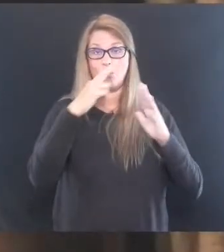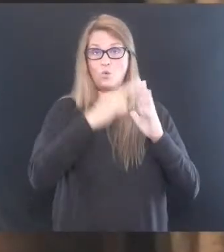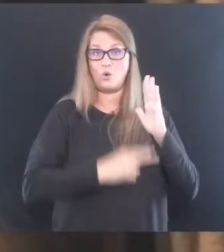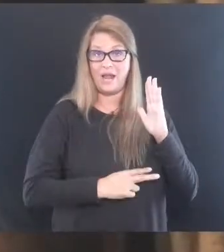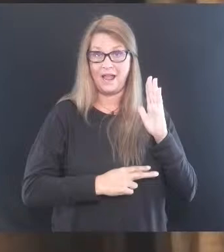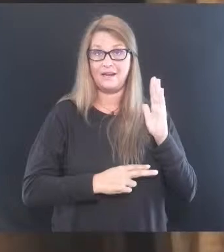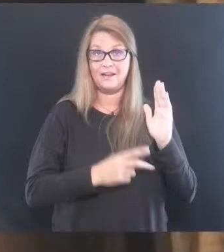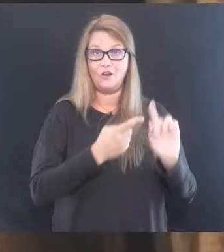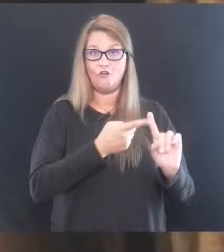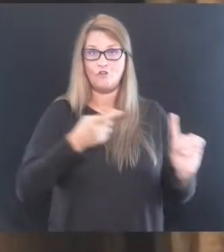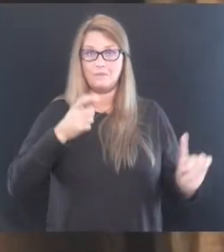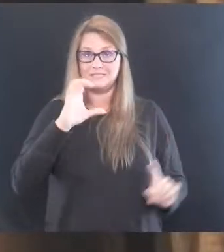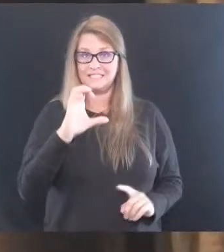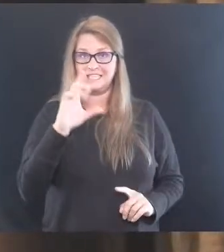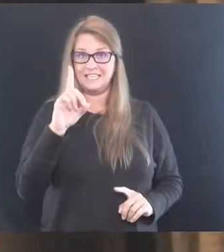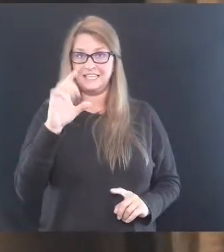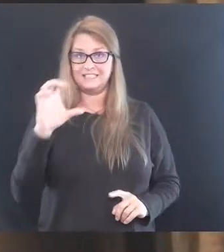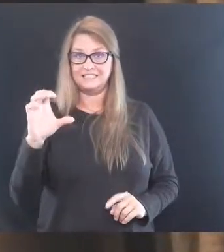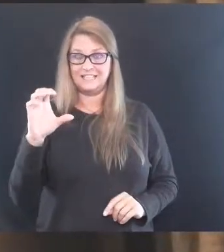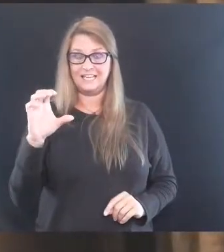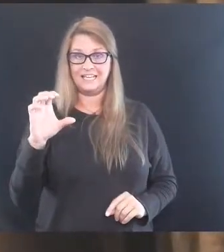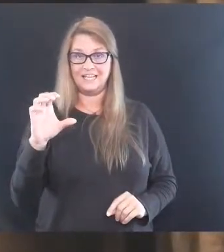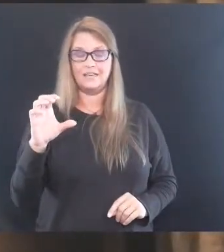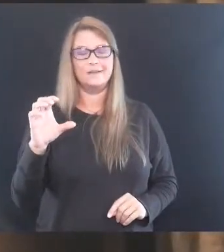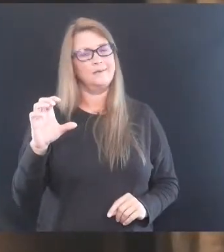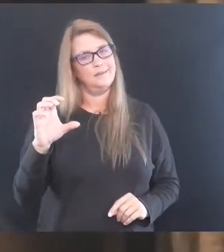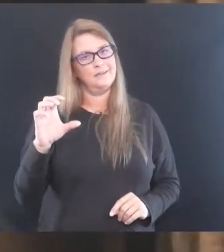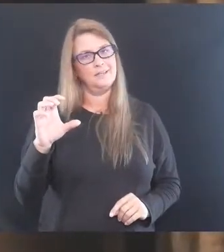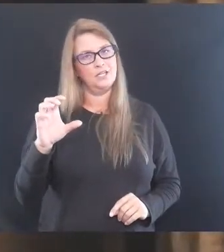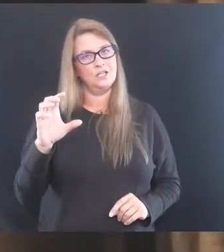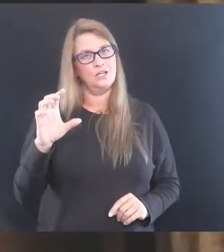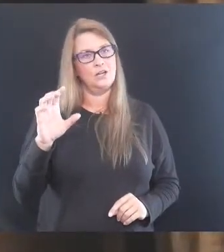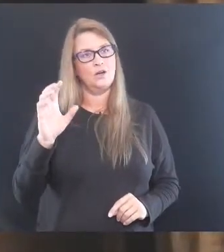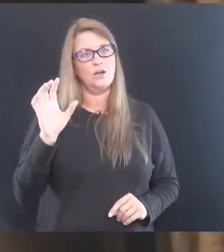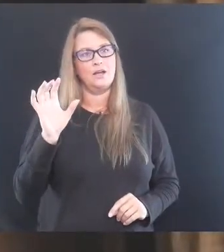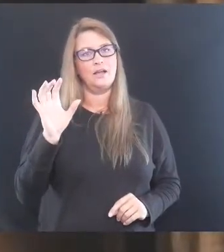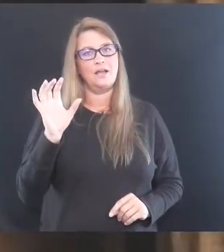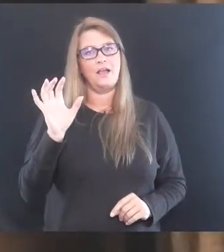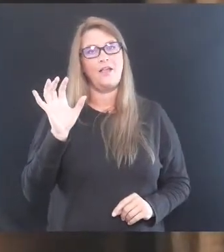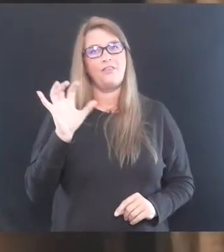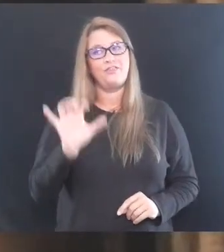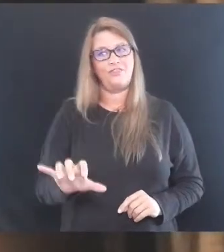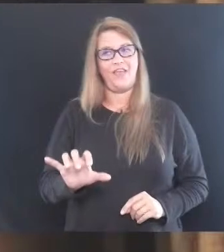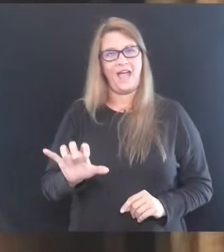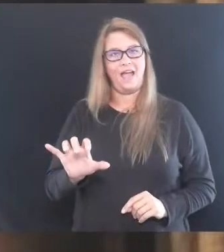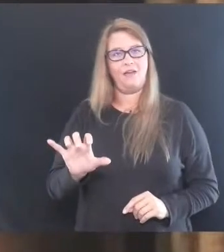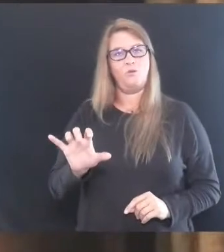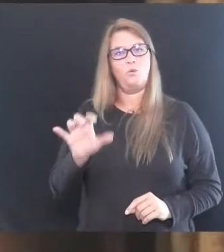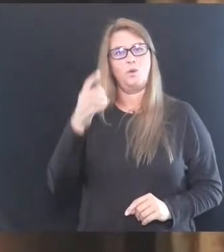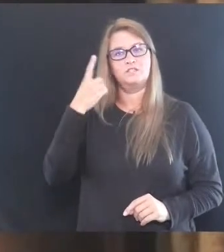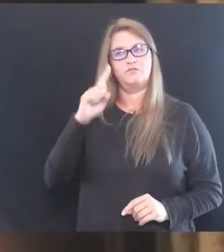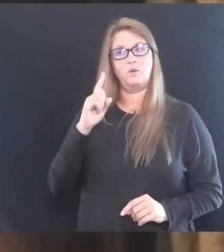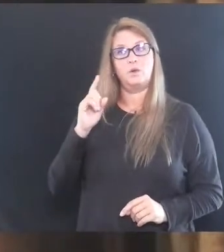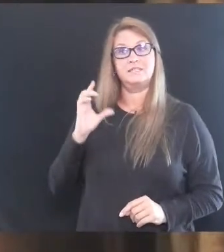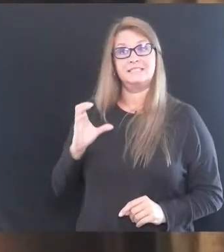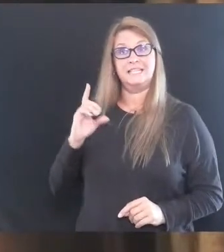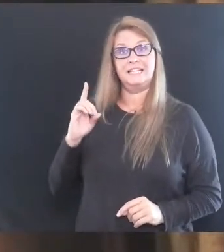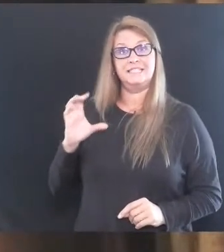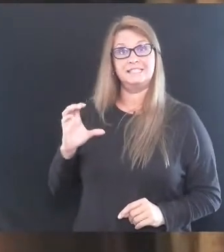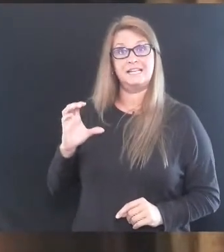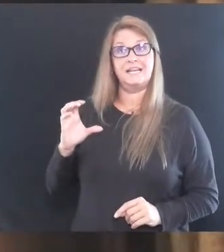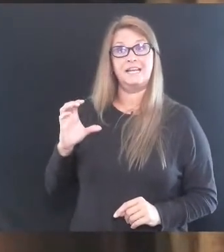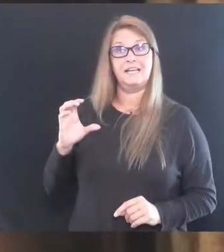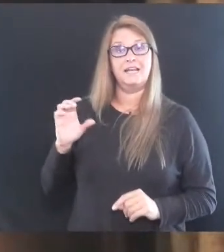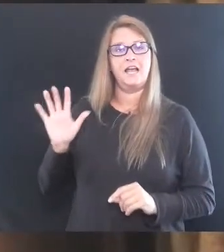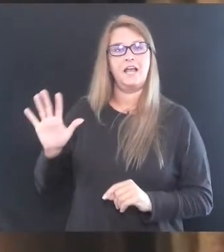of the CDC's release were really indications that were vetted through the Centers for Disease Control and